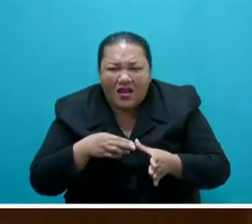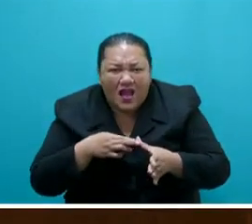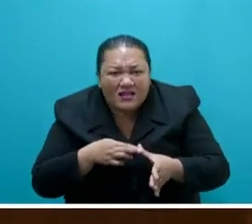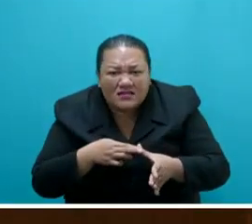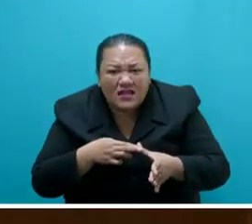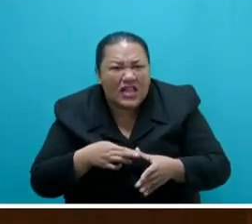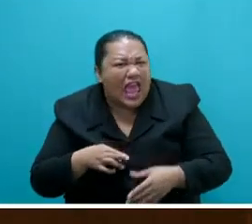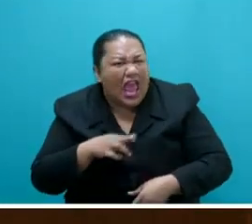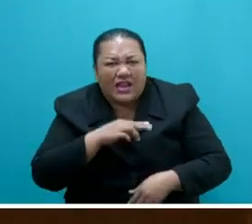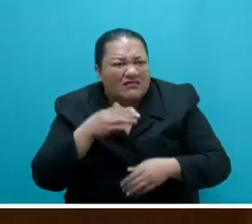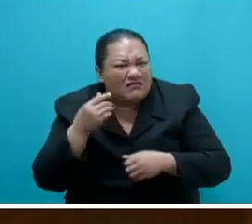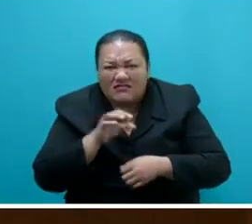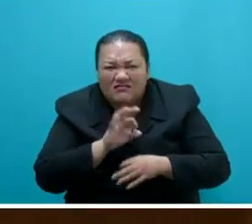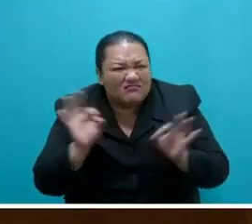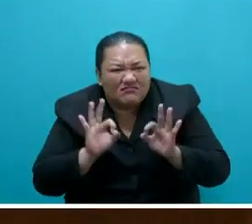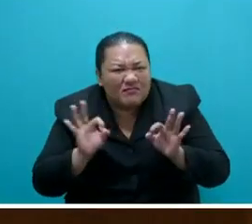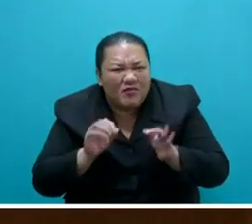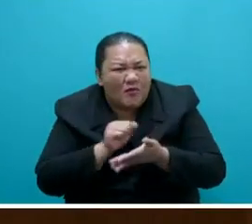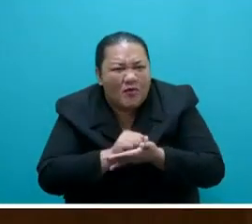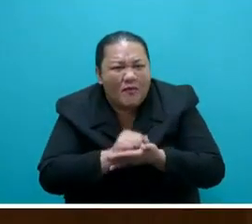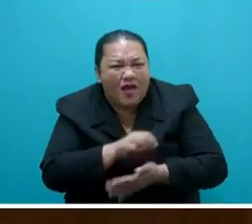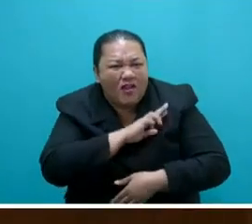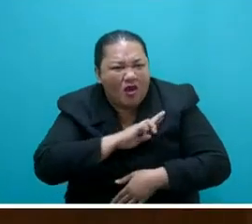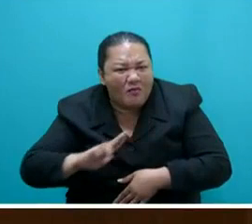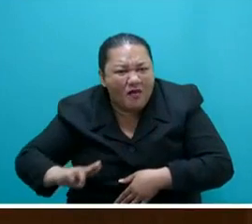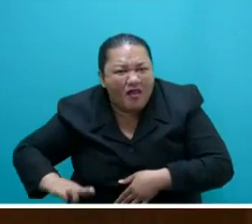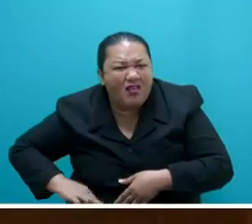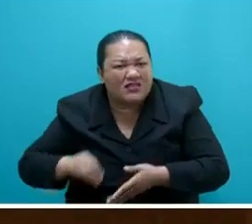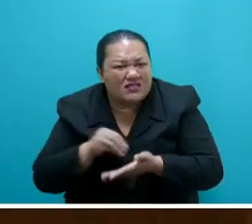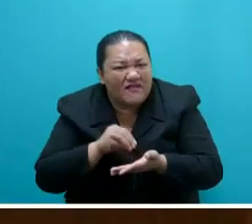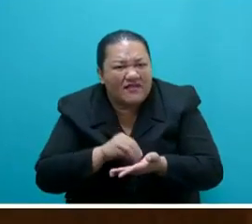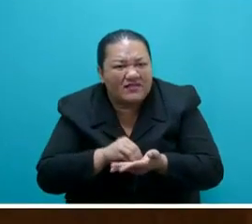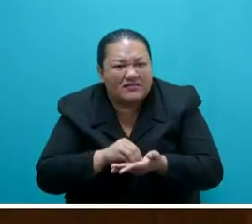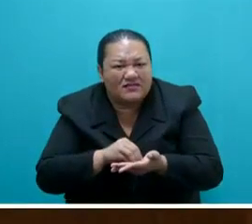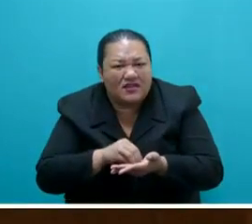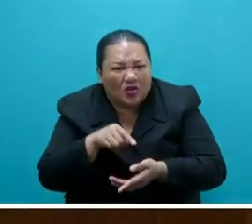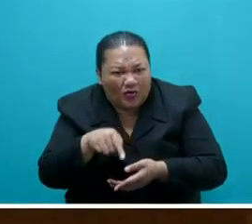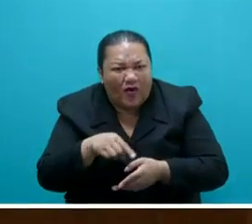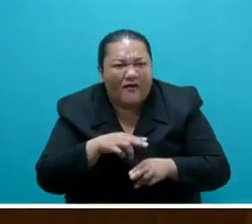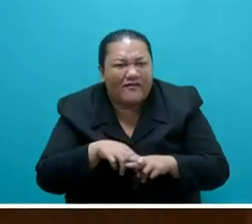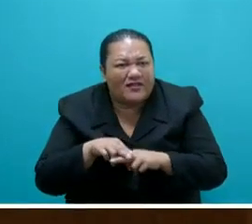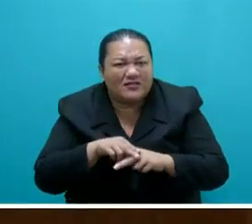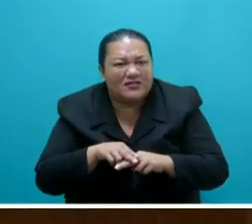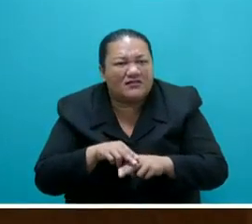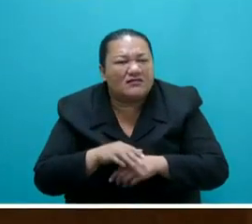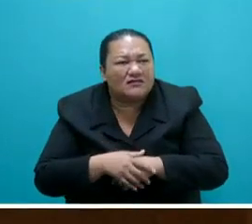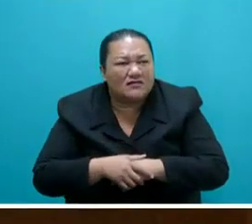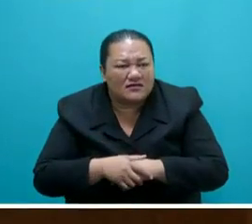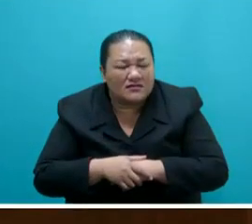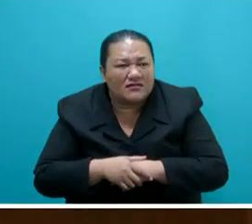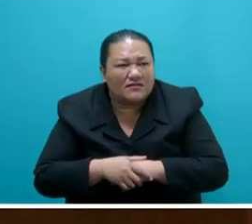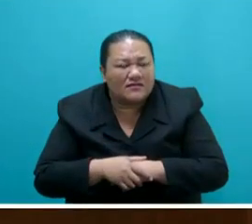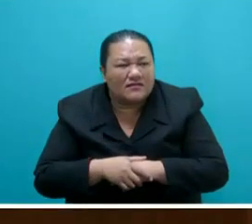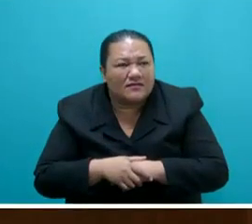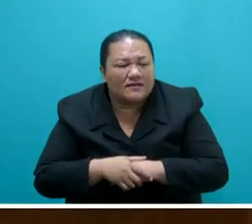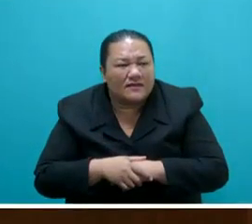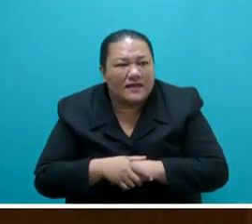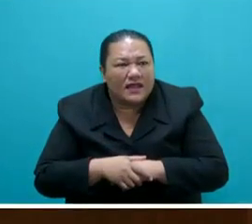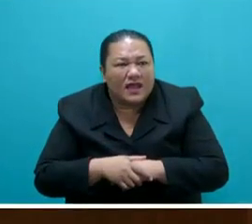service. That level of hypocrisy, Honorable Speaker, has rendered their indignation completely